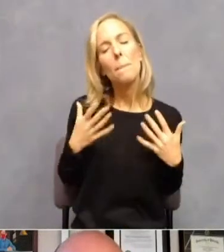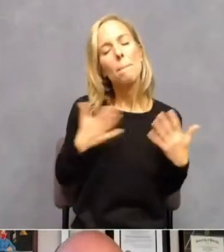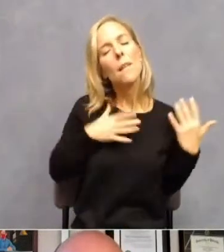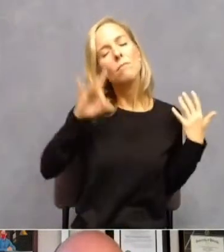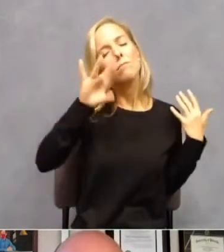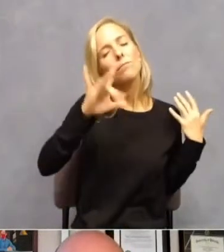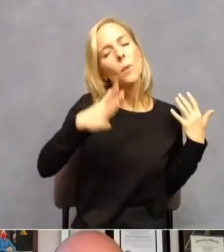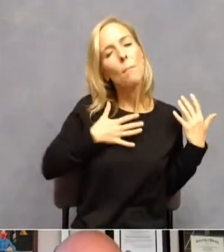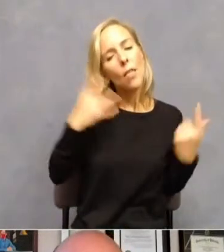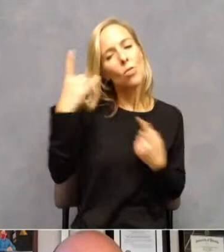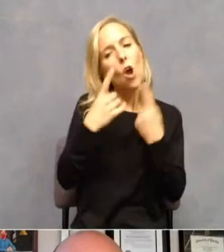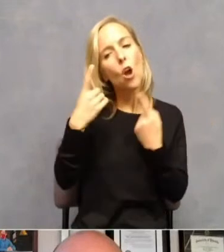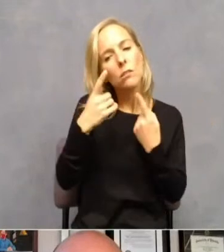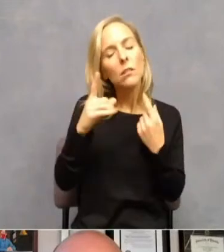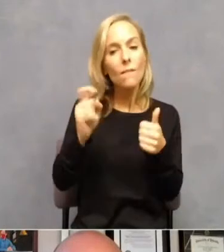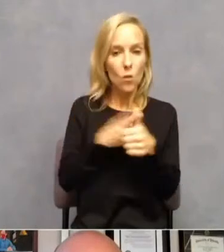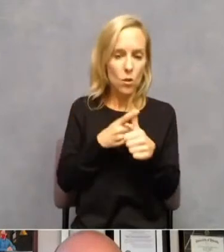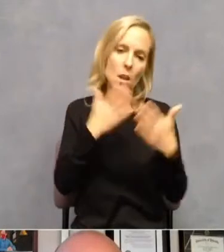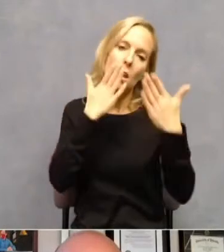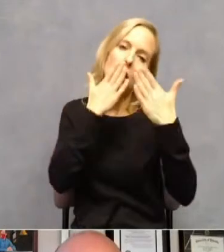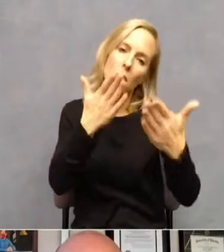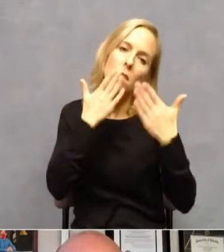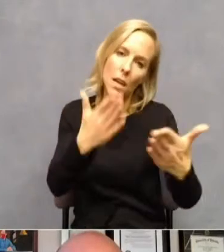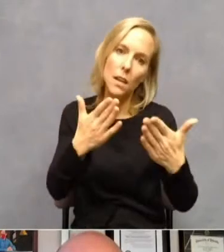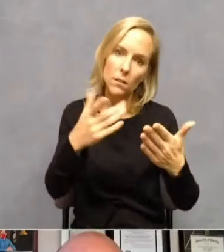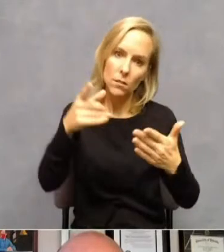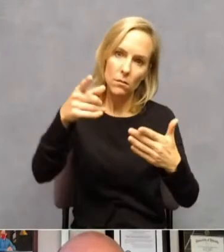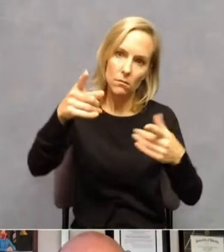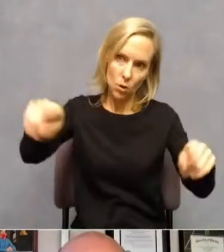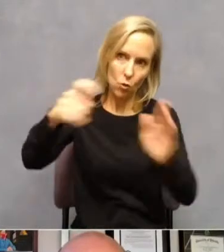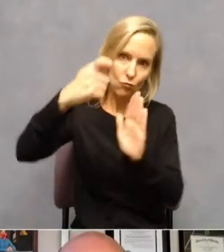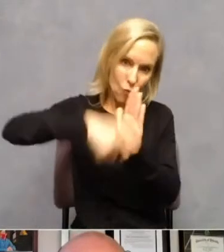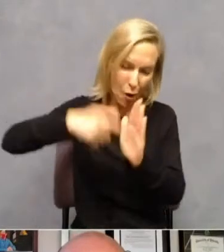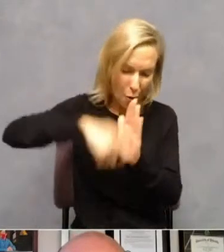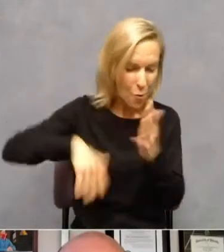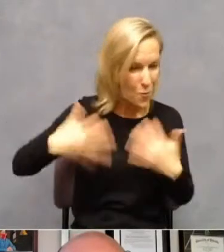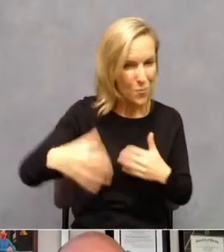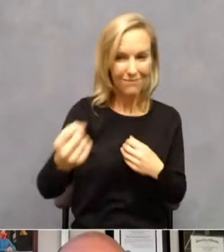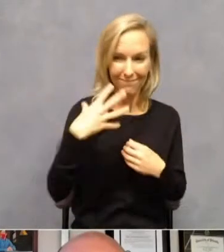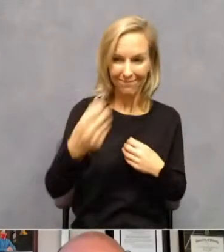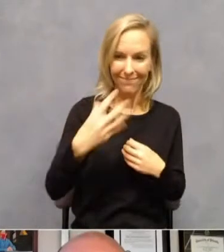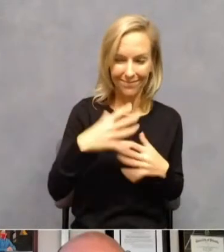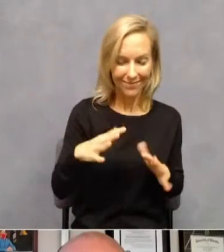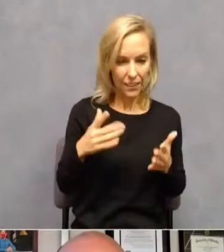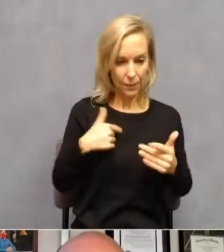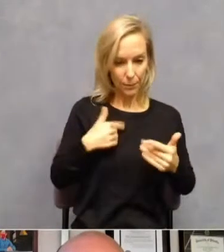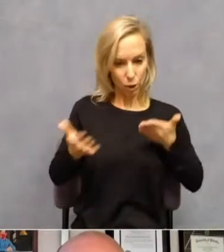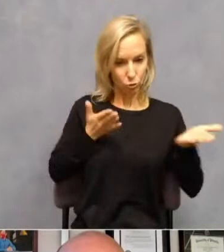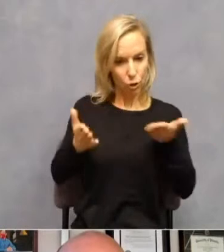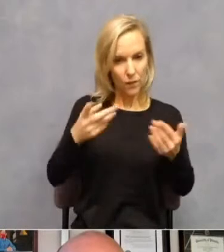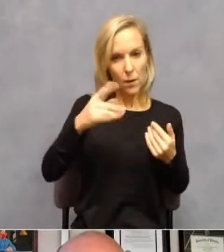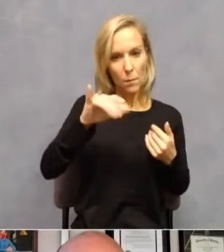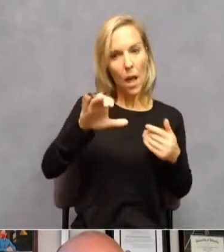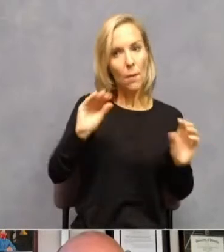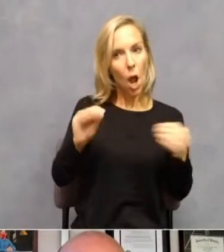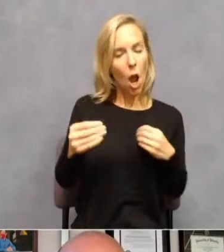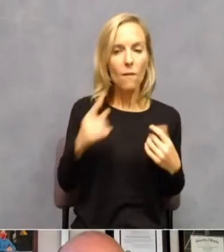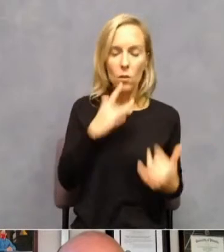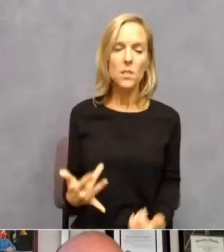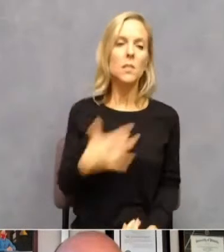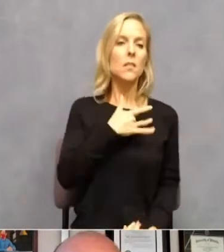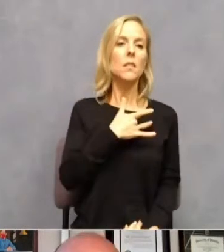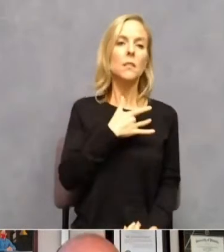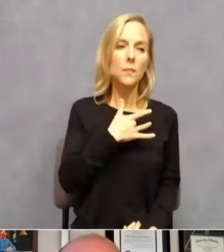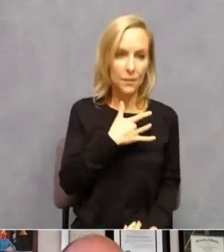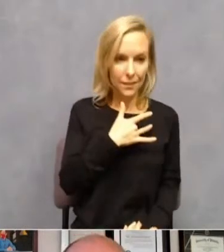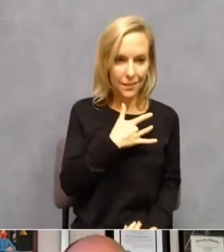you. Thanks to all of you who wrote these. Obviously, as someone serving in a public office, it's really touching that people take the